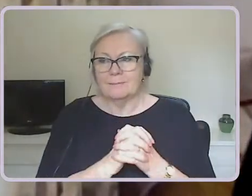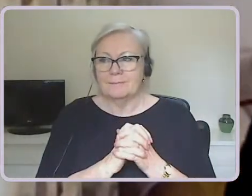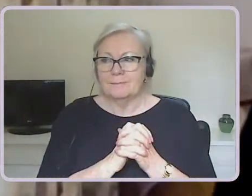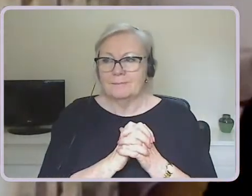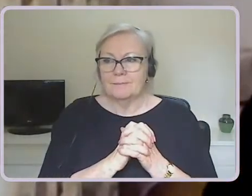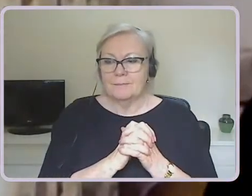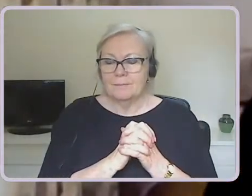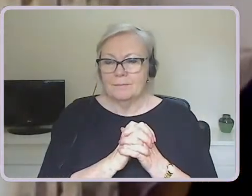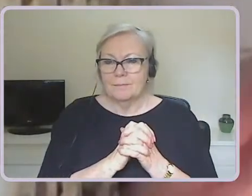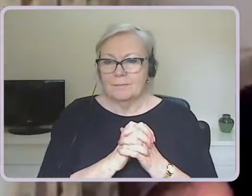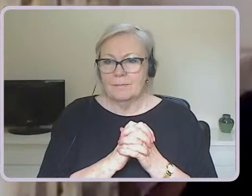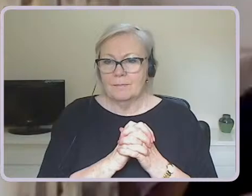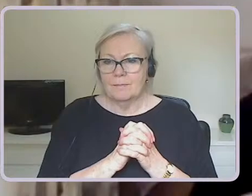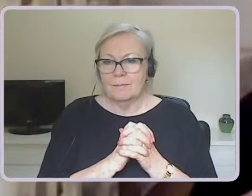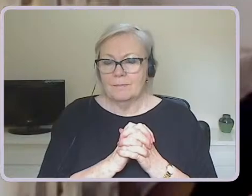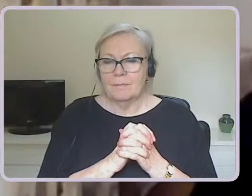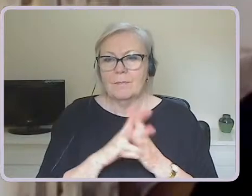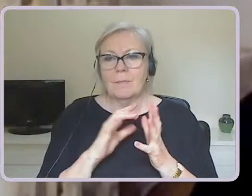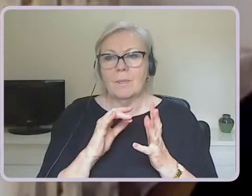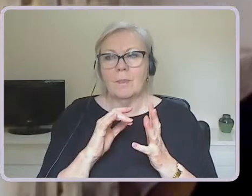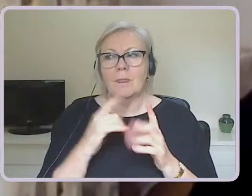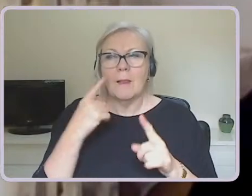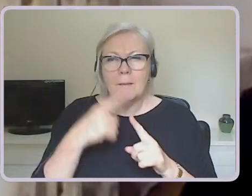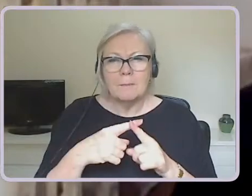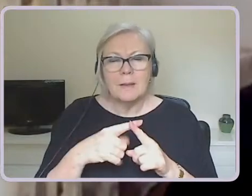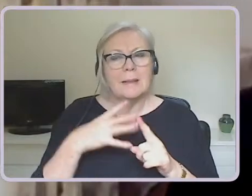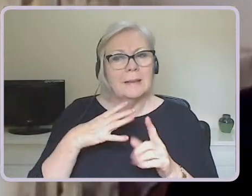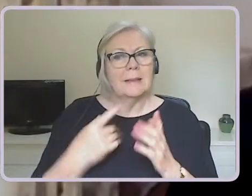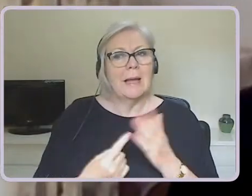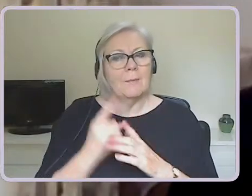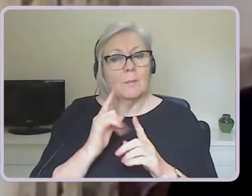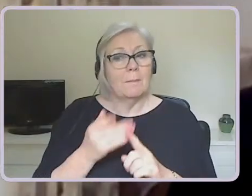before. Another thought was around